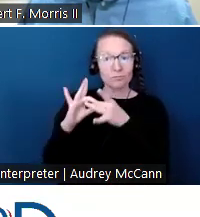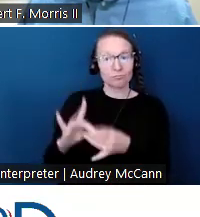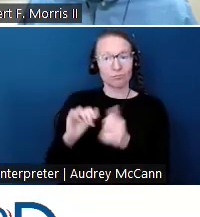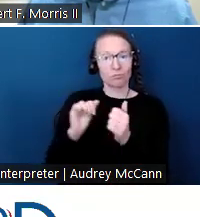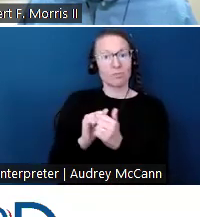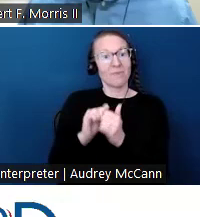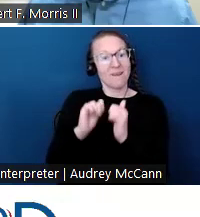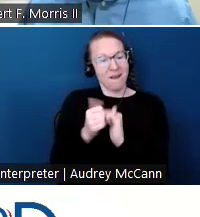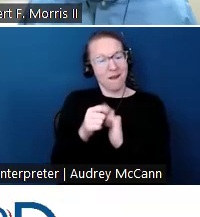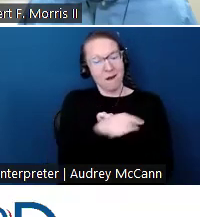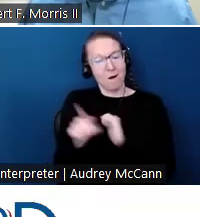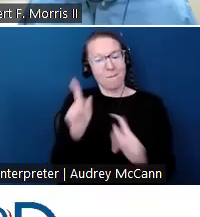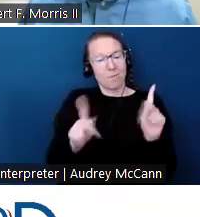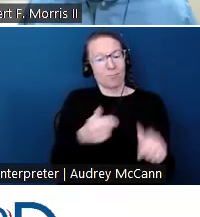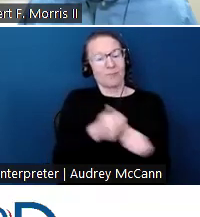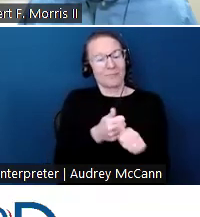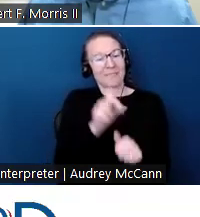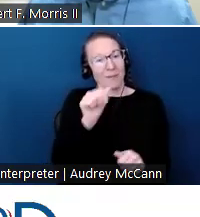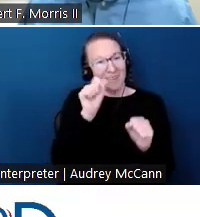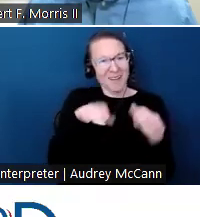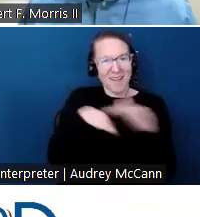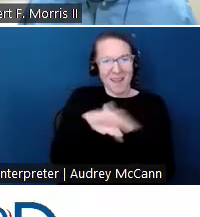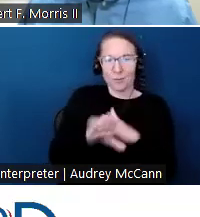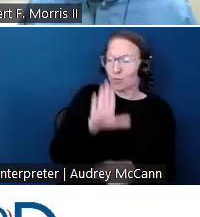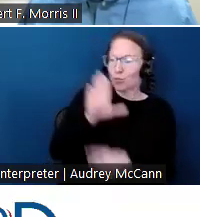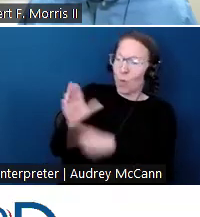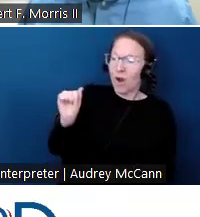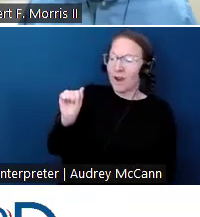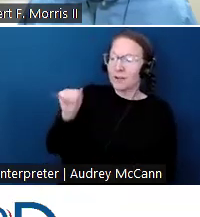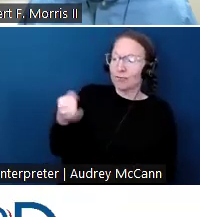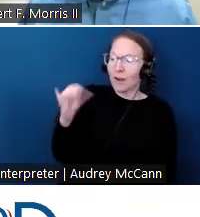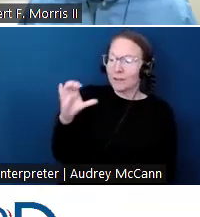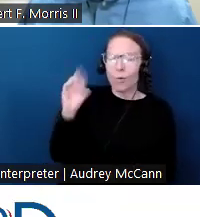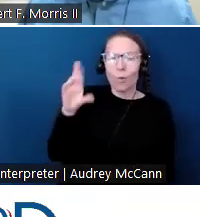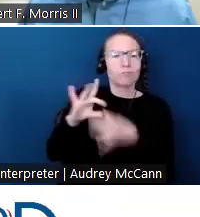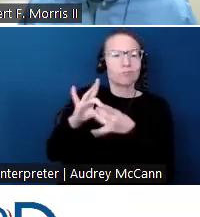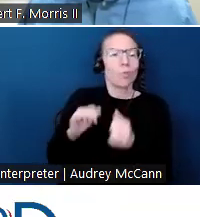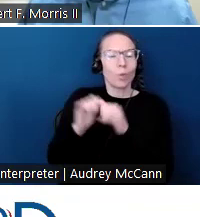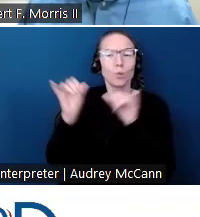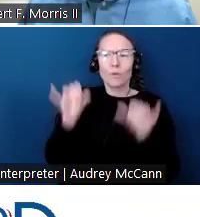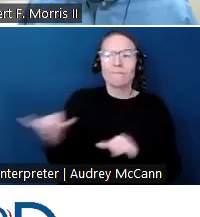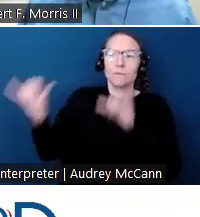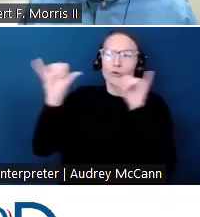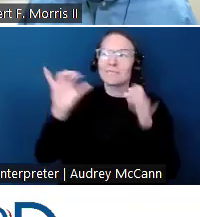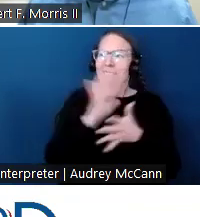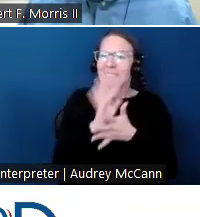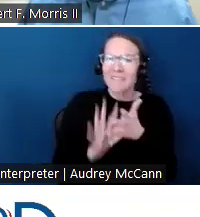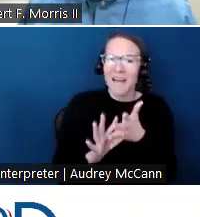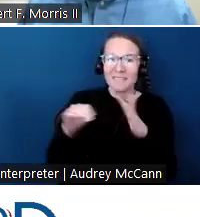can access services at your AJCs or on universal design and accessibility. So we'll start with Robert and then go to